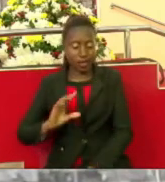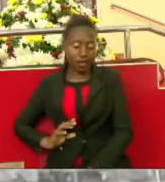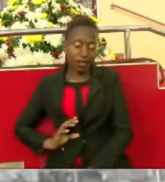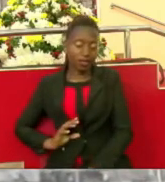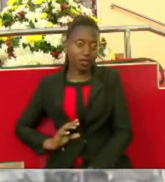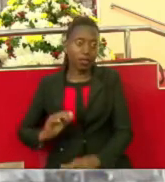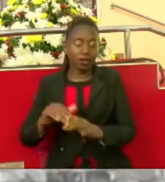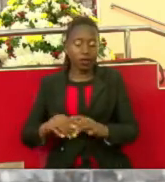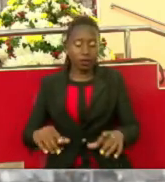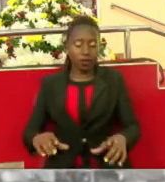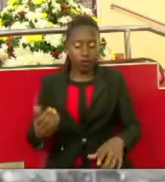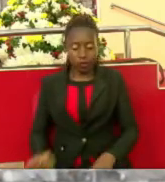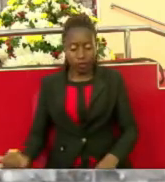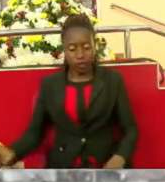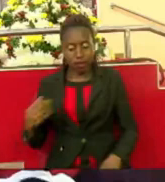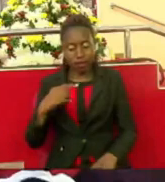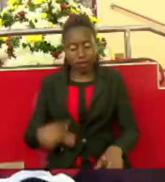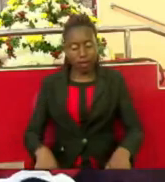who?